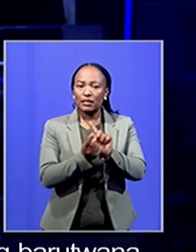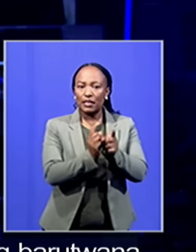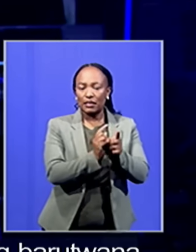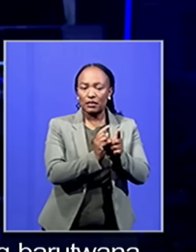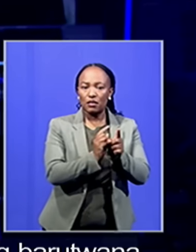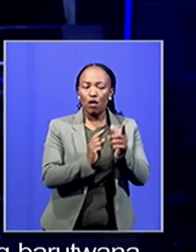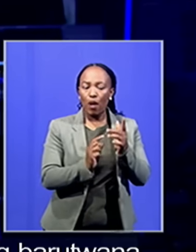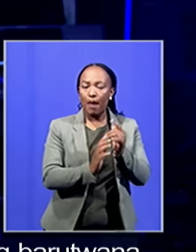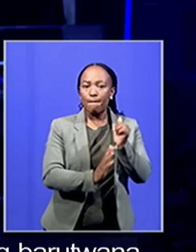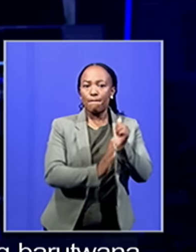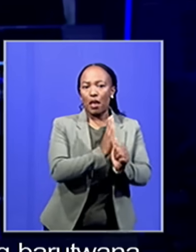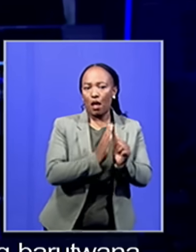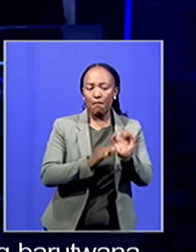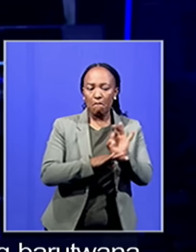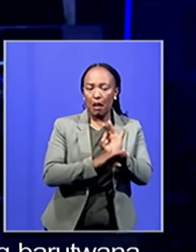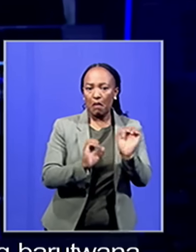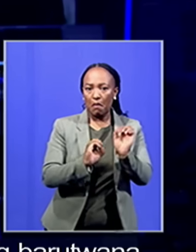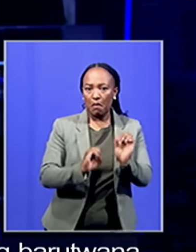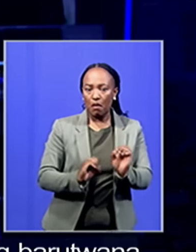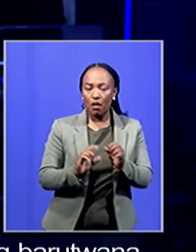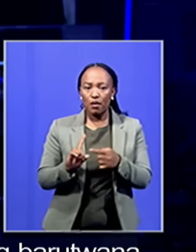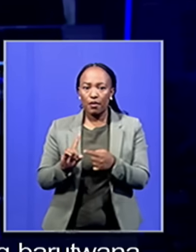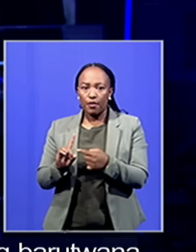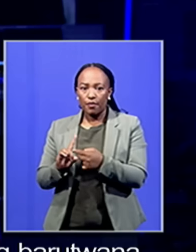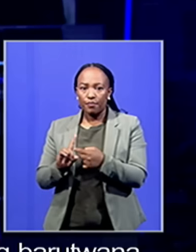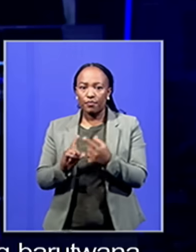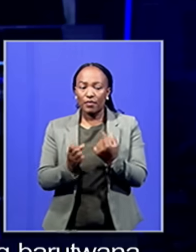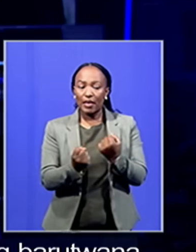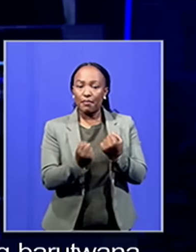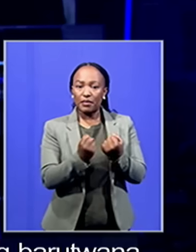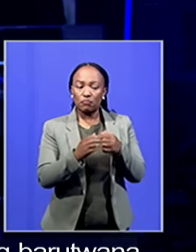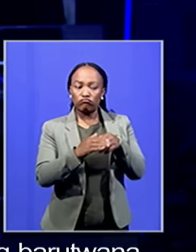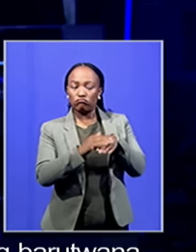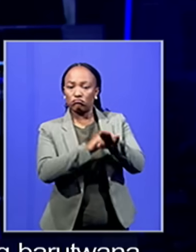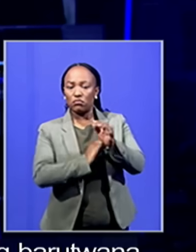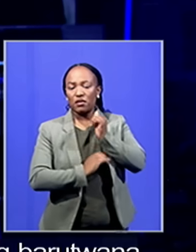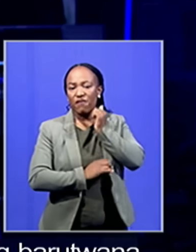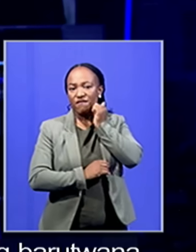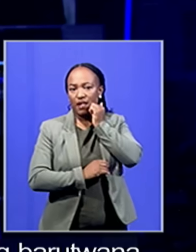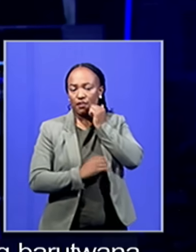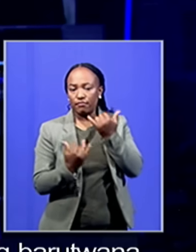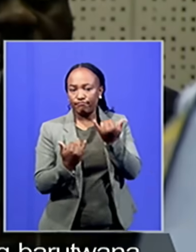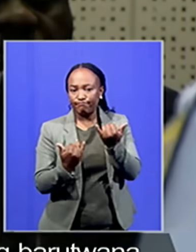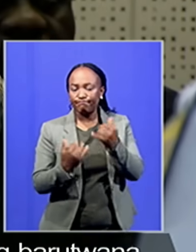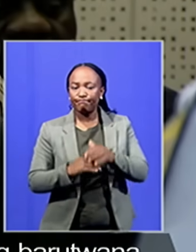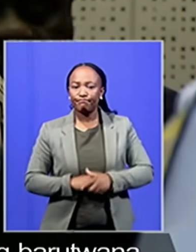le maikemisetso. Tlotla o hlaile lekgotleng la Mastrata la Vanderbijlpark ka jeno.